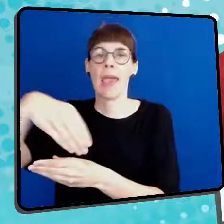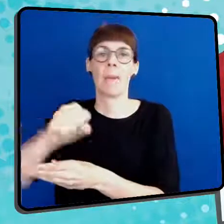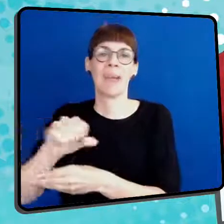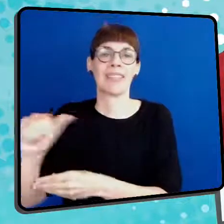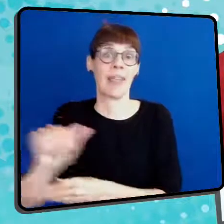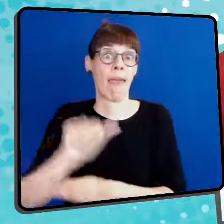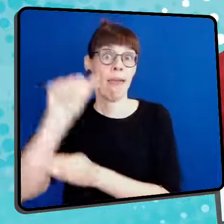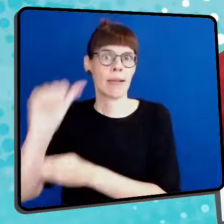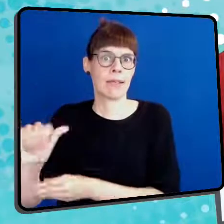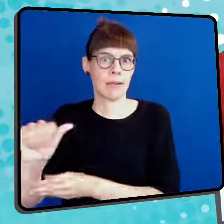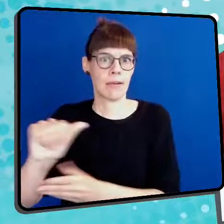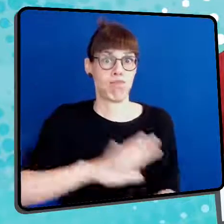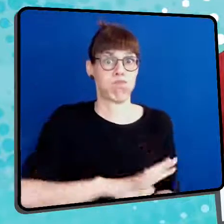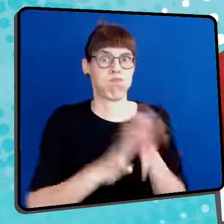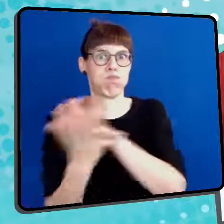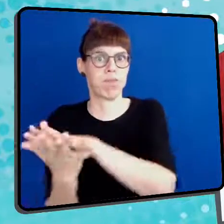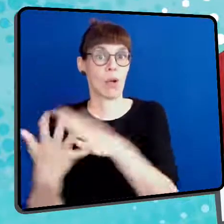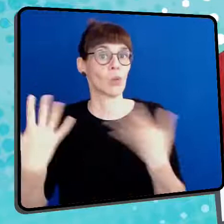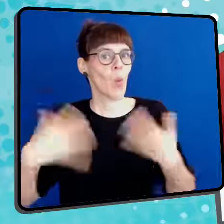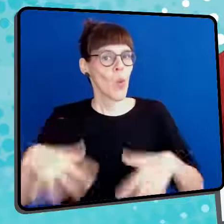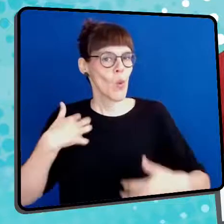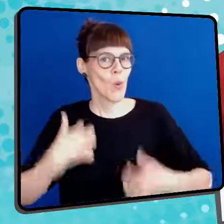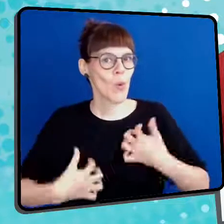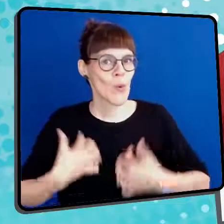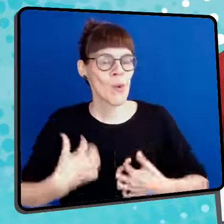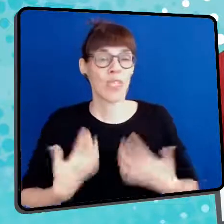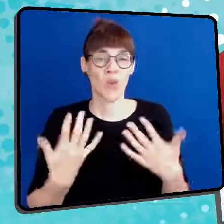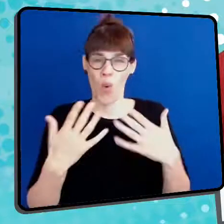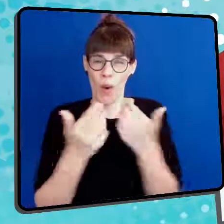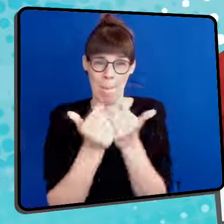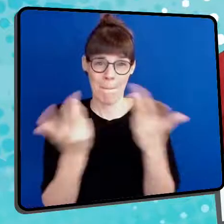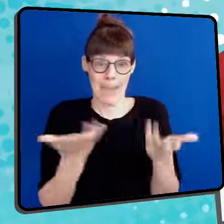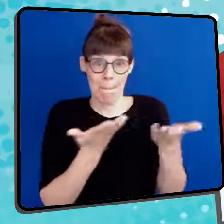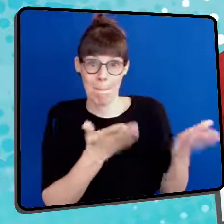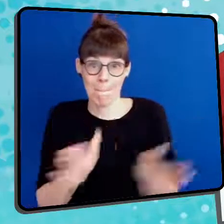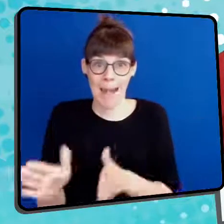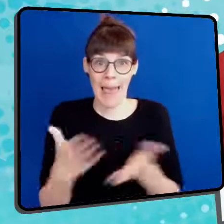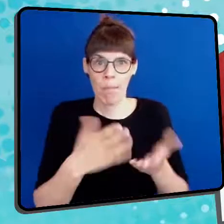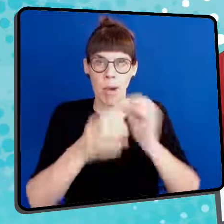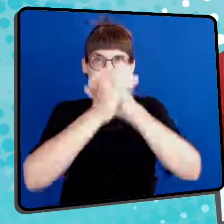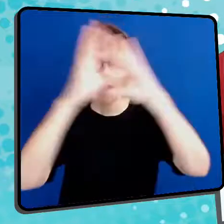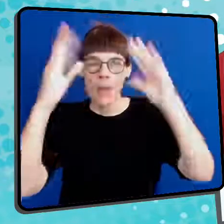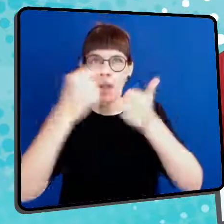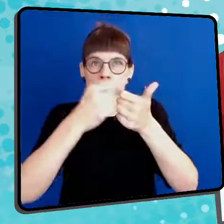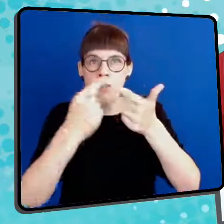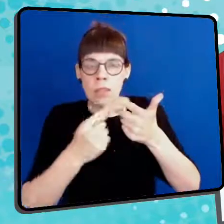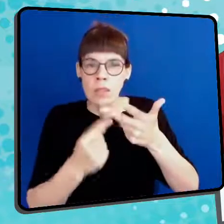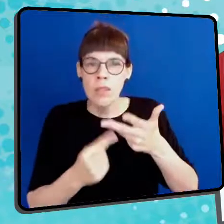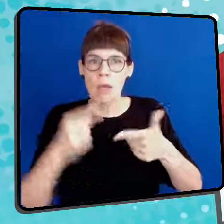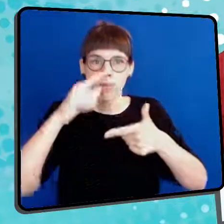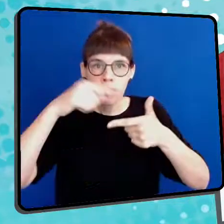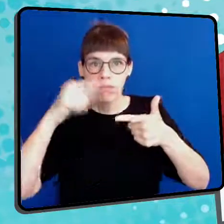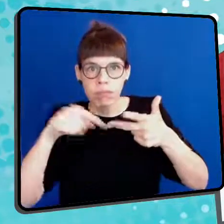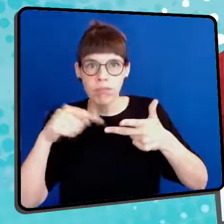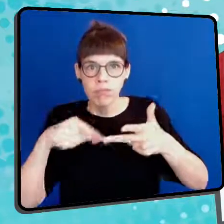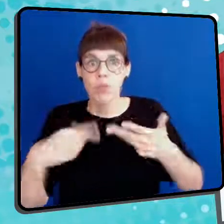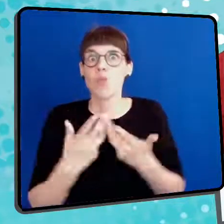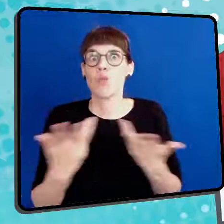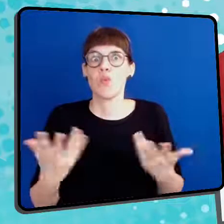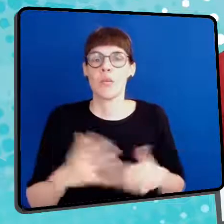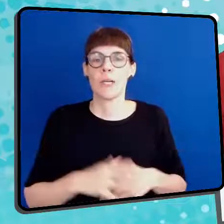pretty exciting. So it requires a lot of planning. So mostly, since I am the